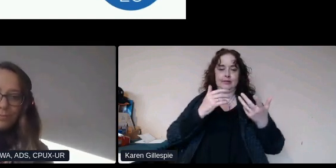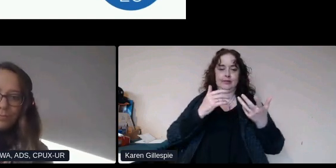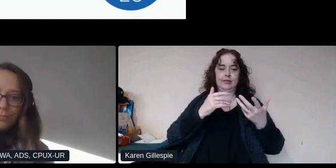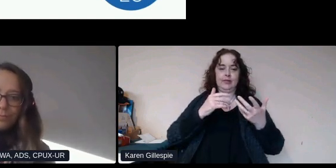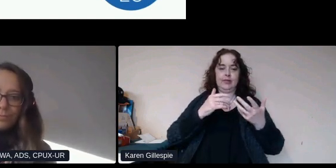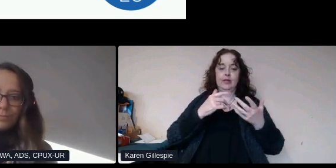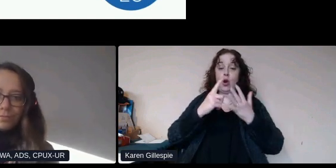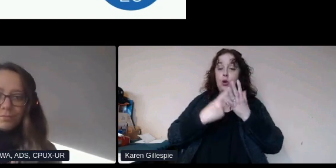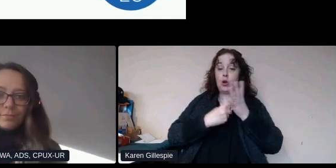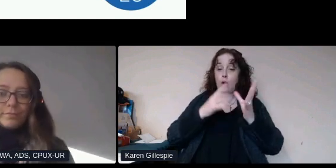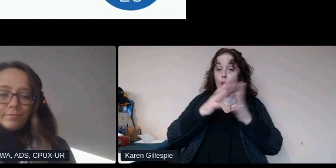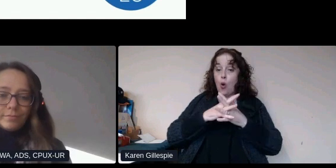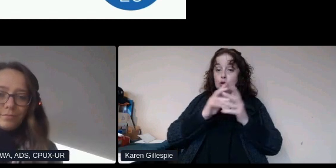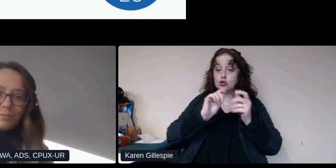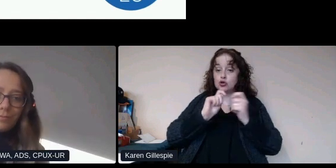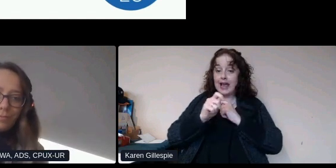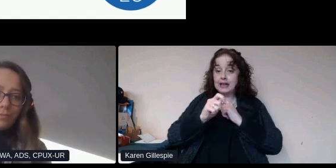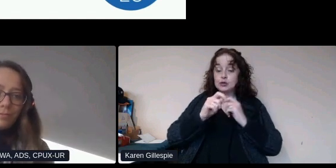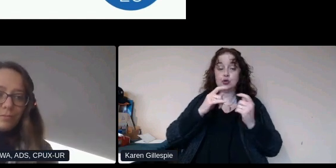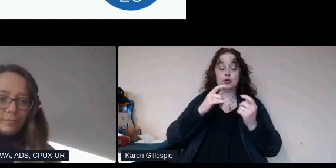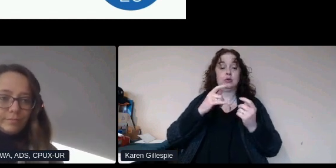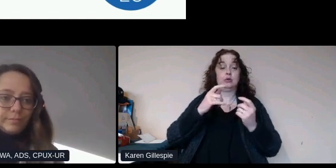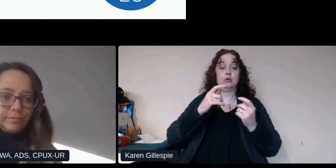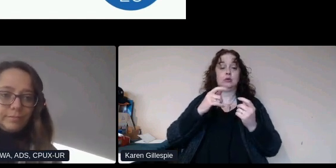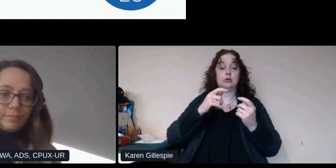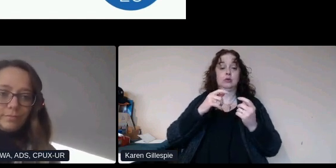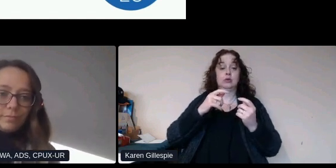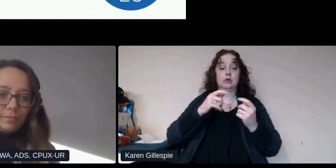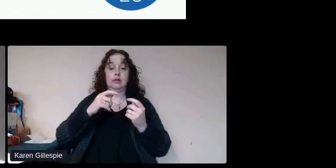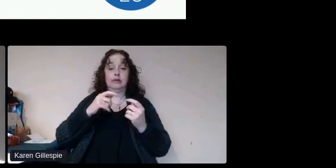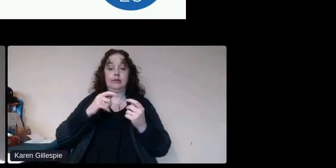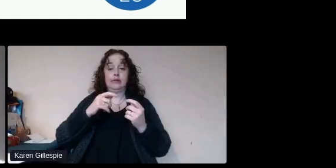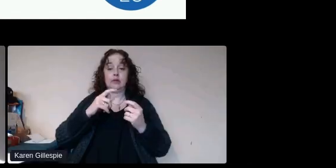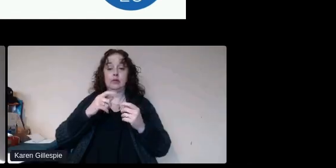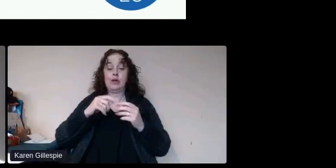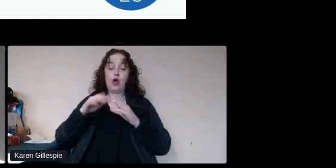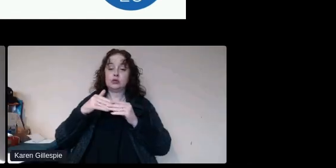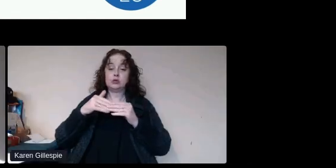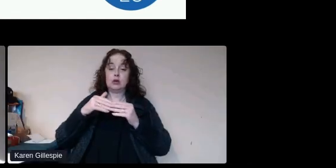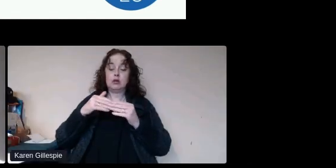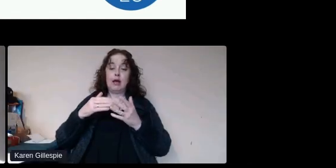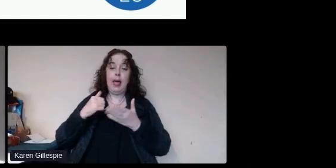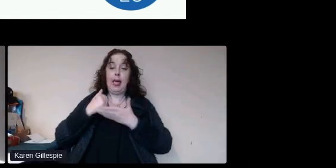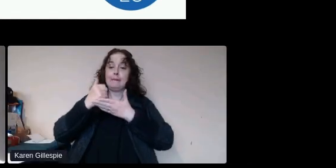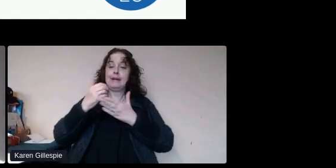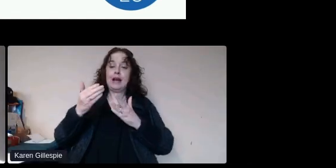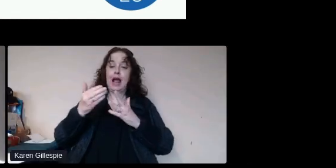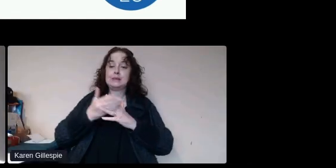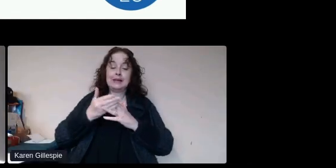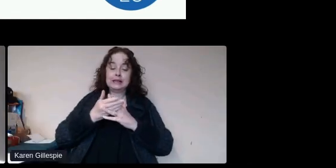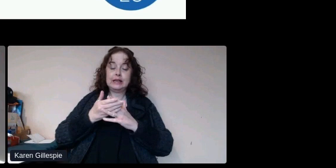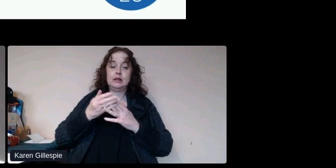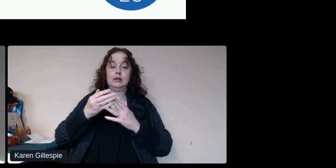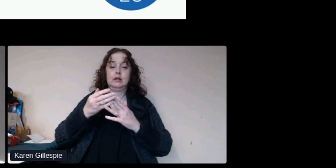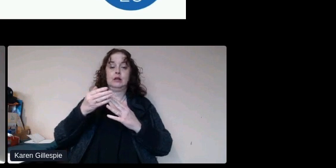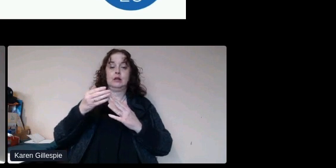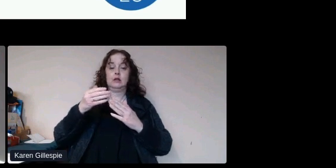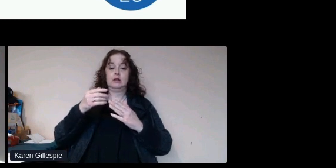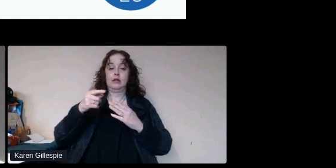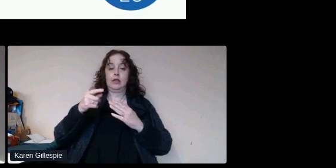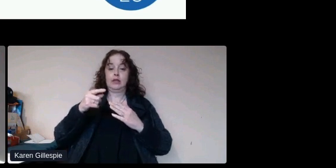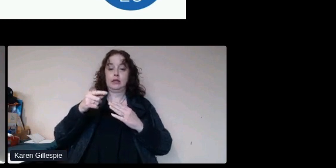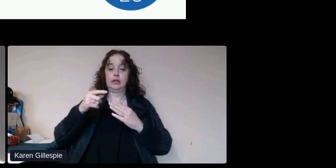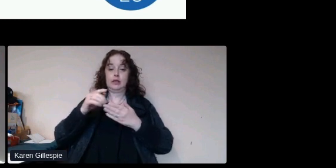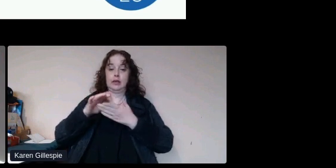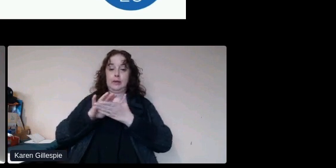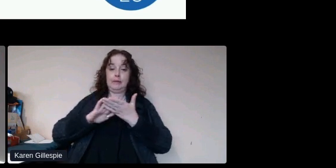legislation, especially here in Europe, that is now taking the lead when it comes to accessibility. So, so this is actually